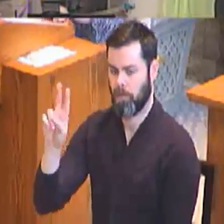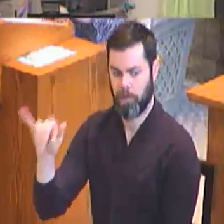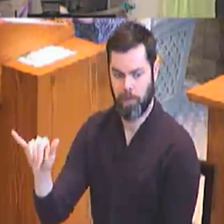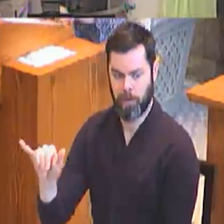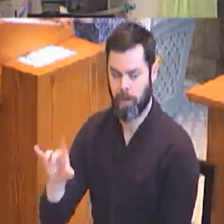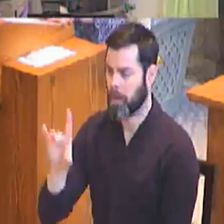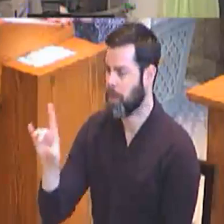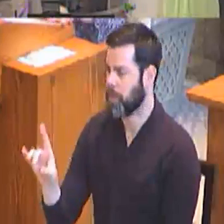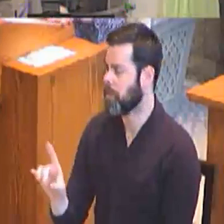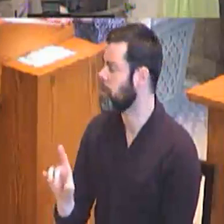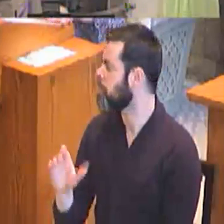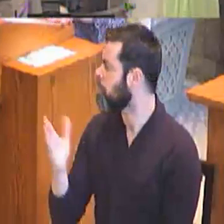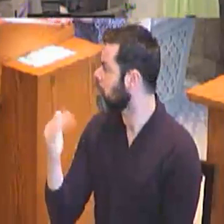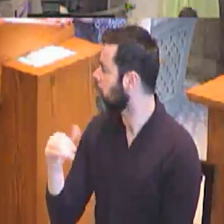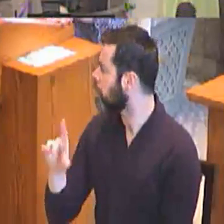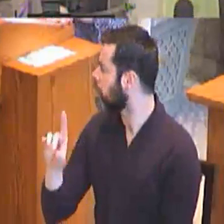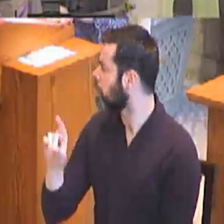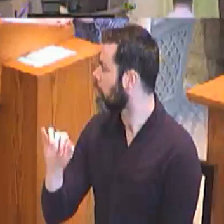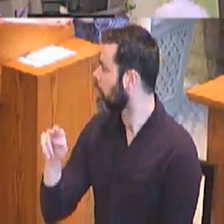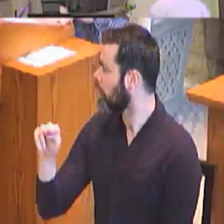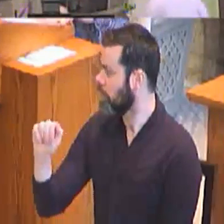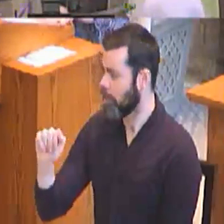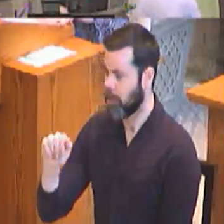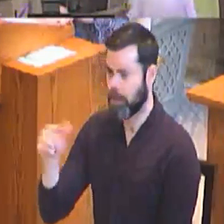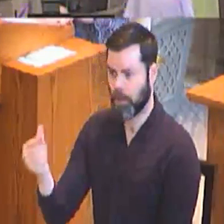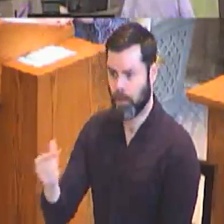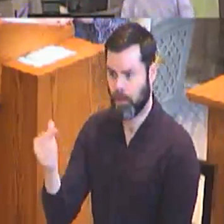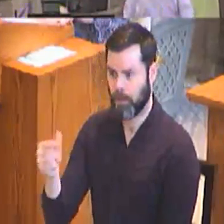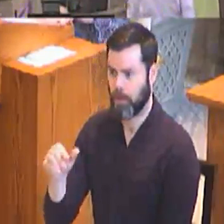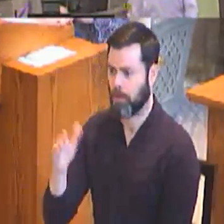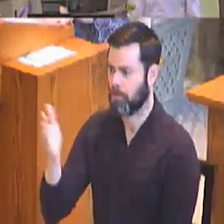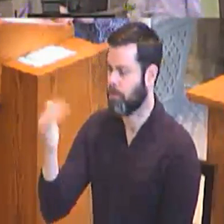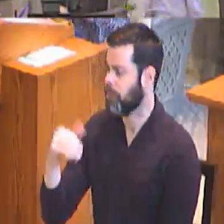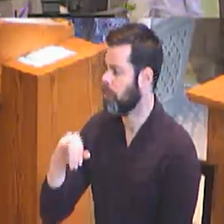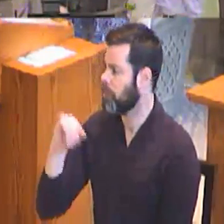Diana Grandy, Jeremy